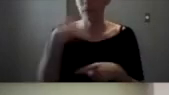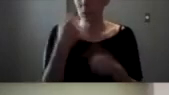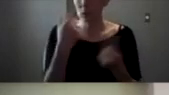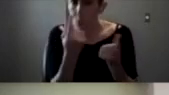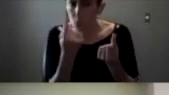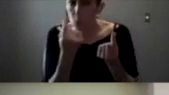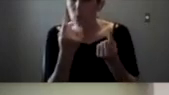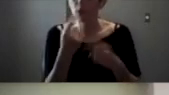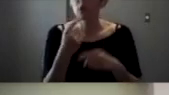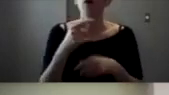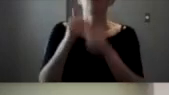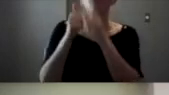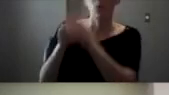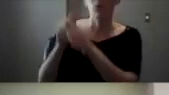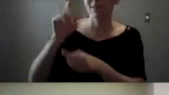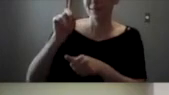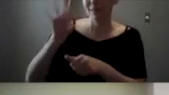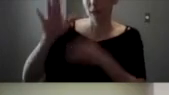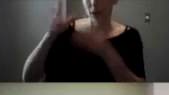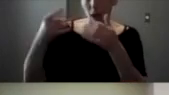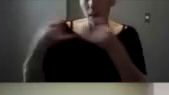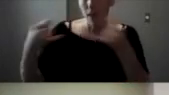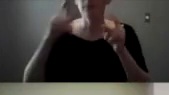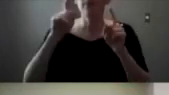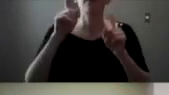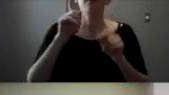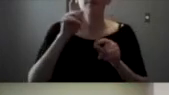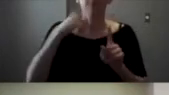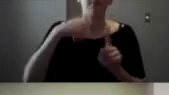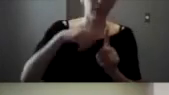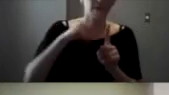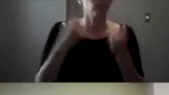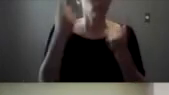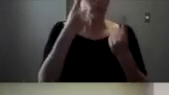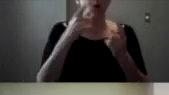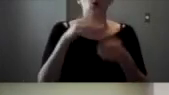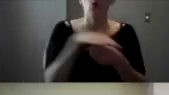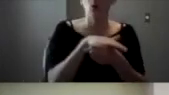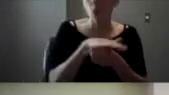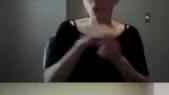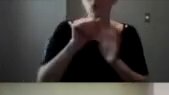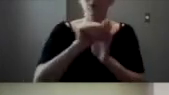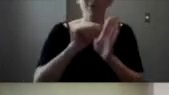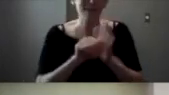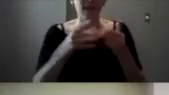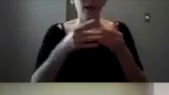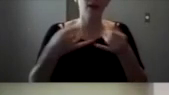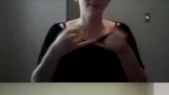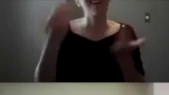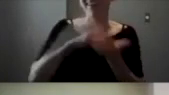and national public health emergency policies. Again, something that might be quite fluid. Next slide.